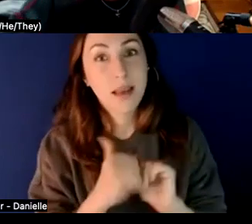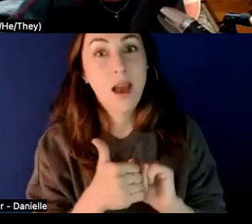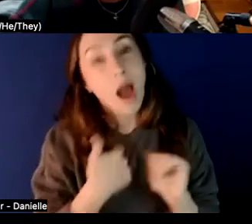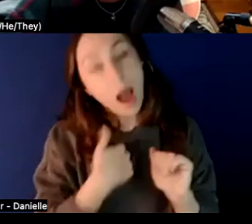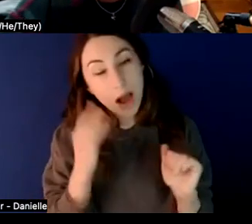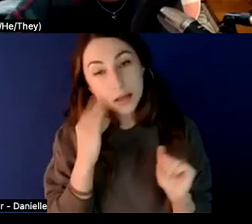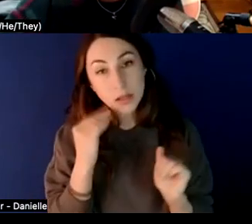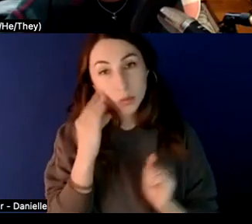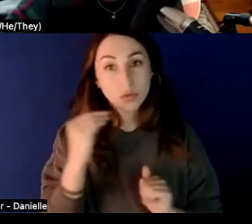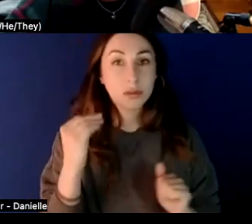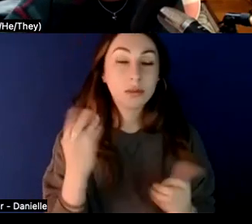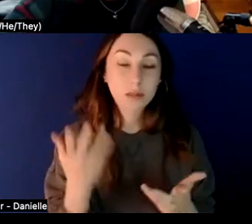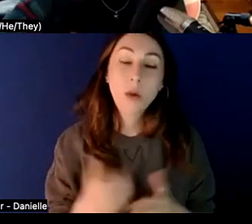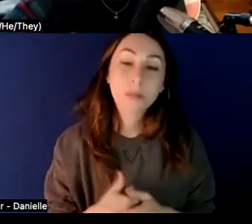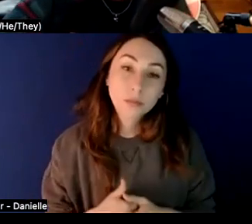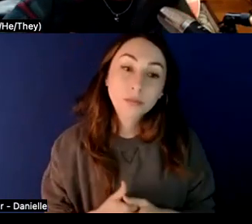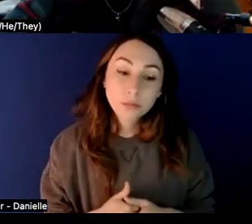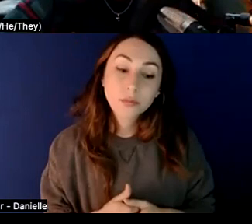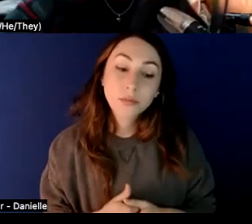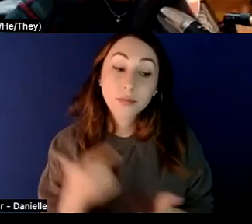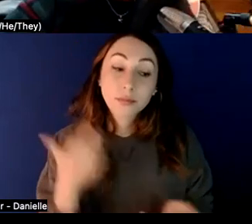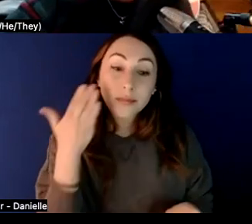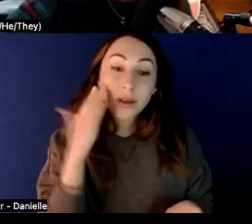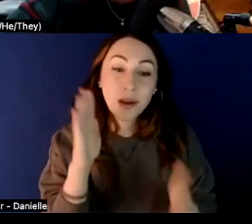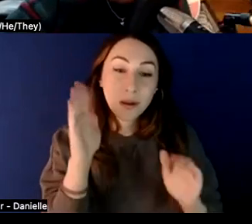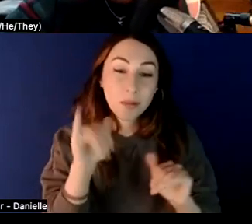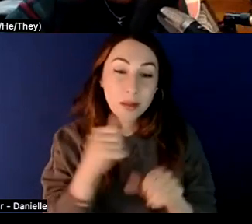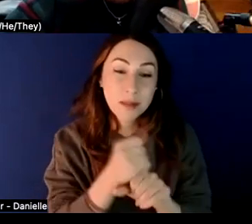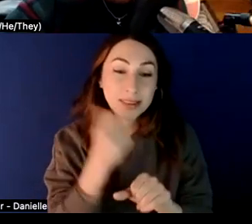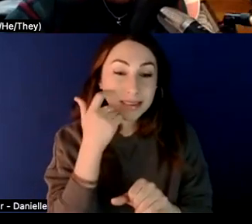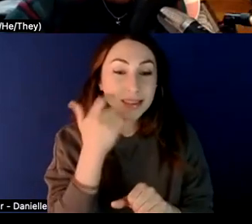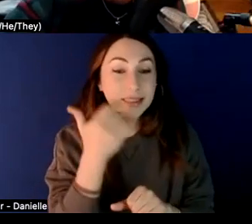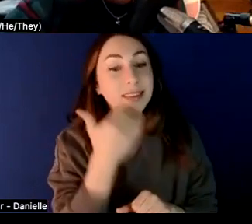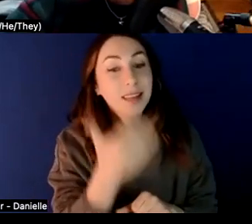things. So yeah, I don't know. I hope that made sense, but thank you for